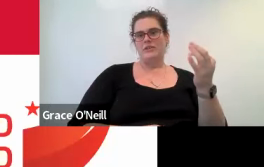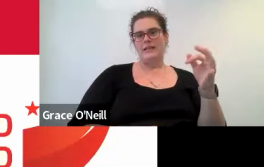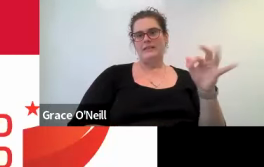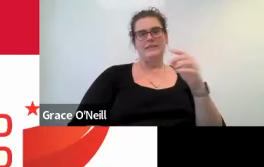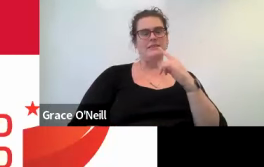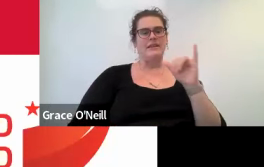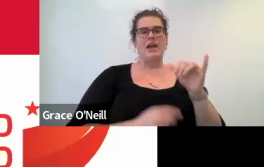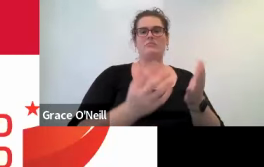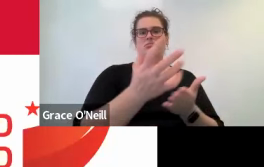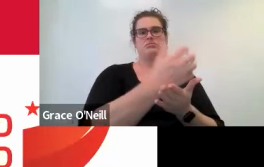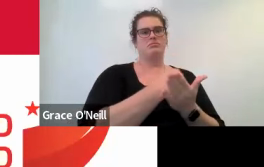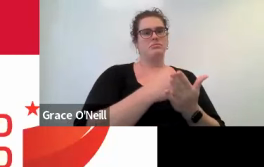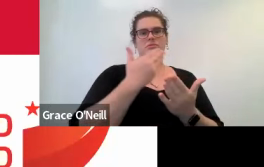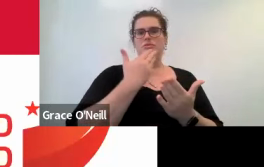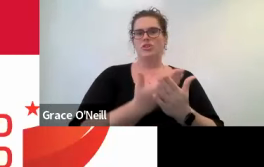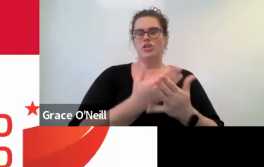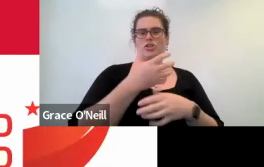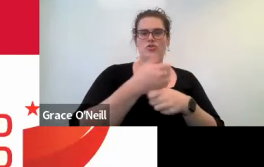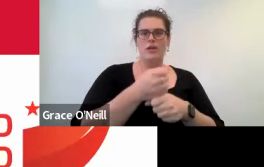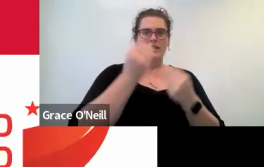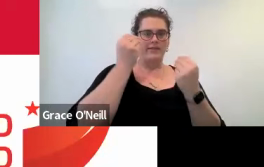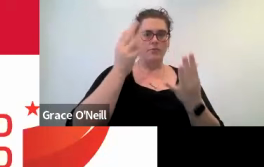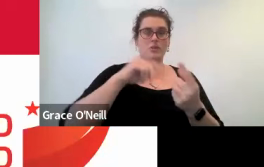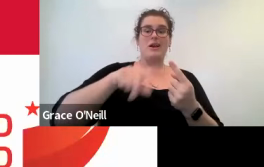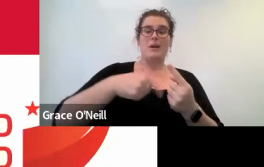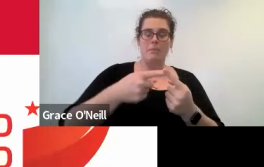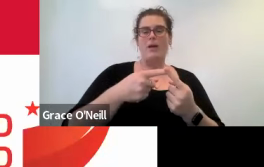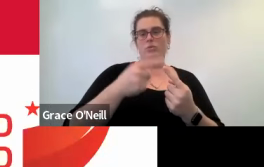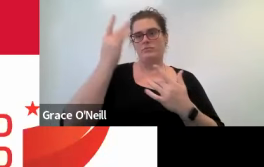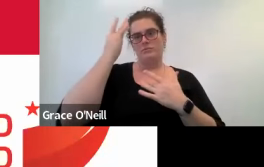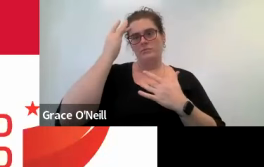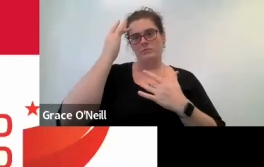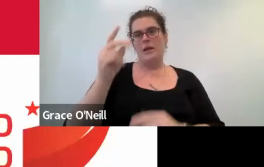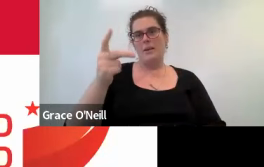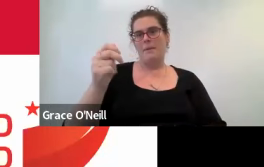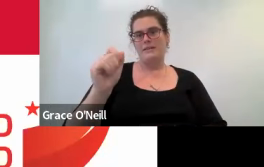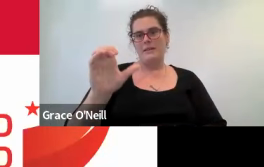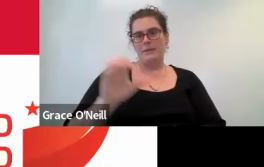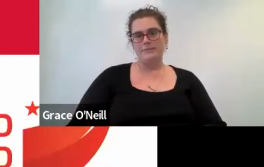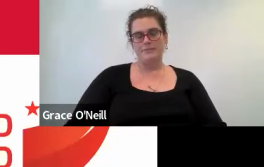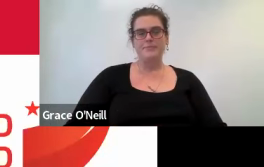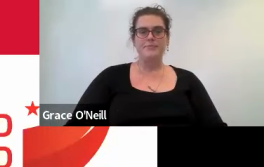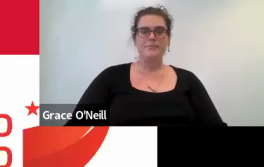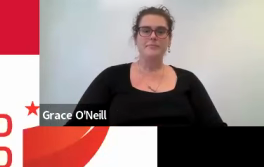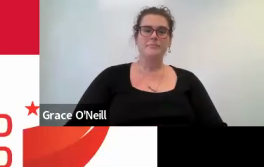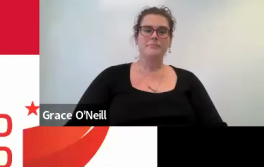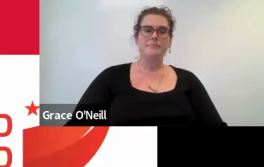trusted information about the pandemic. Next slide, please.